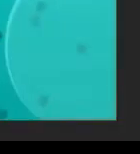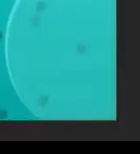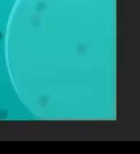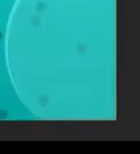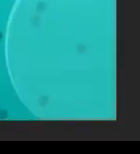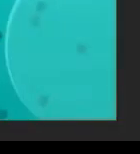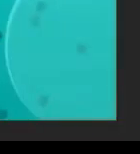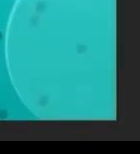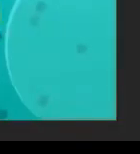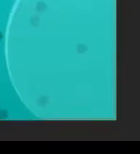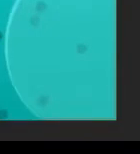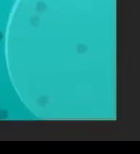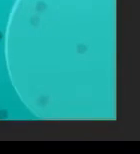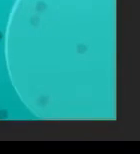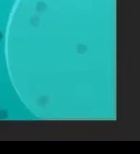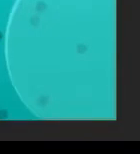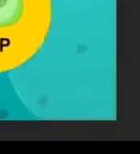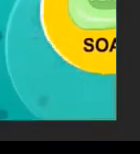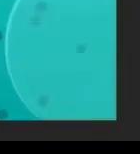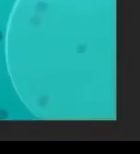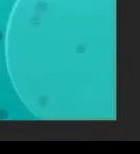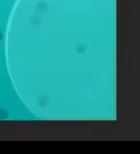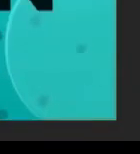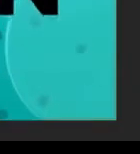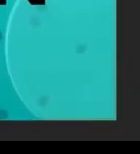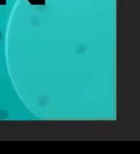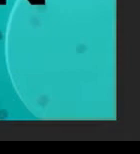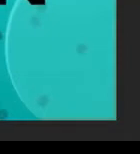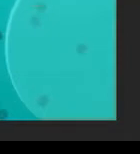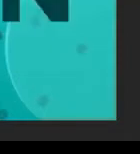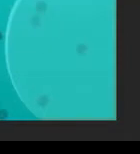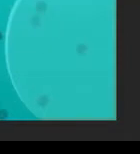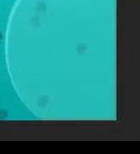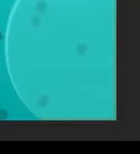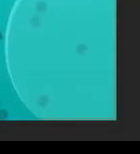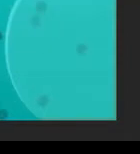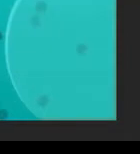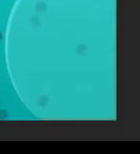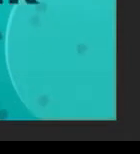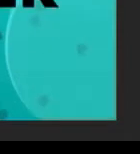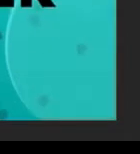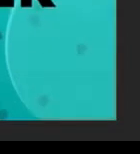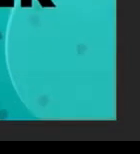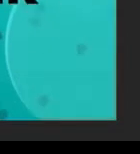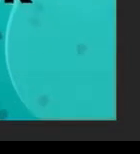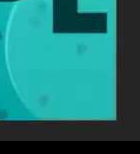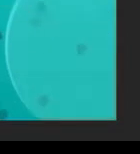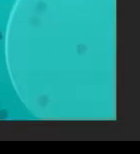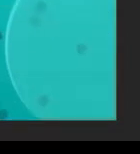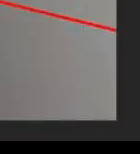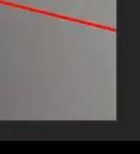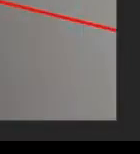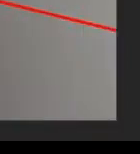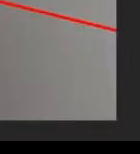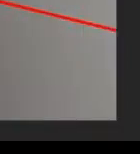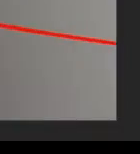a car, dog, bus, or soul. A specific noun is oh so proper.